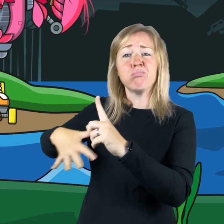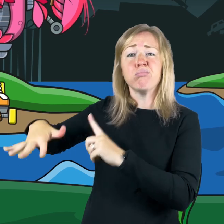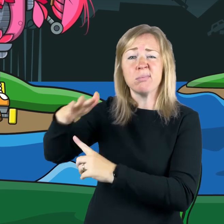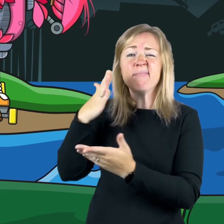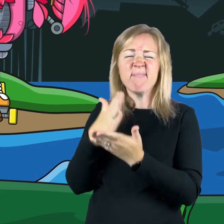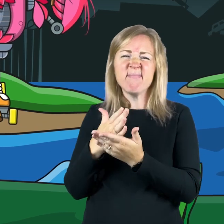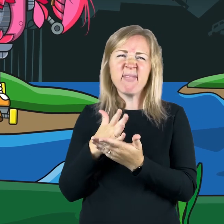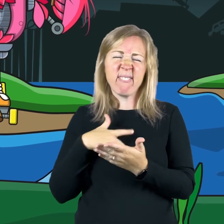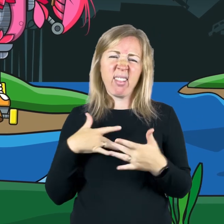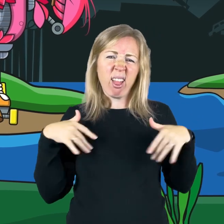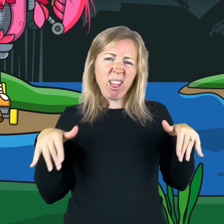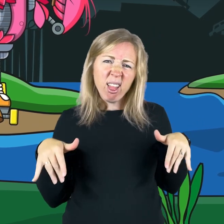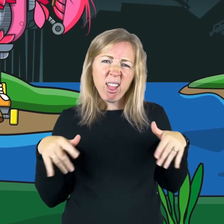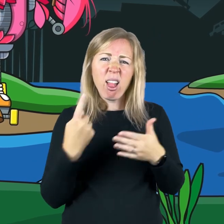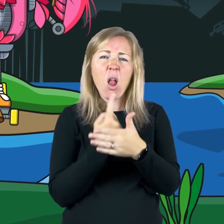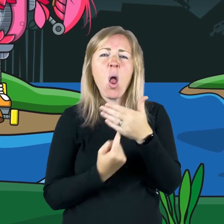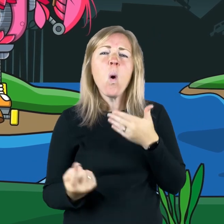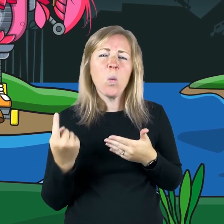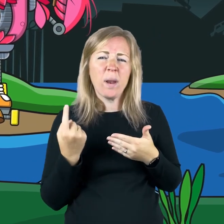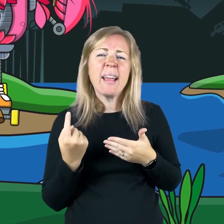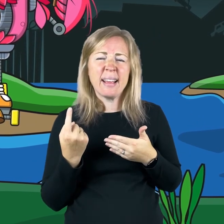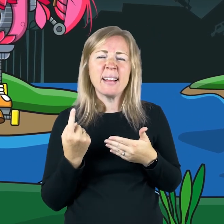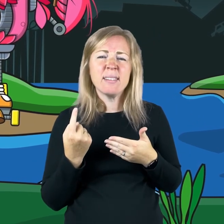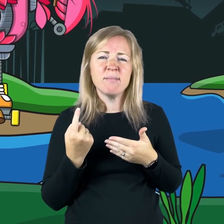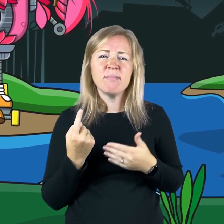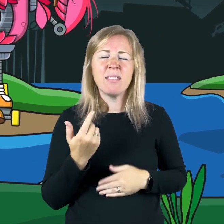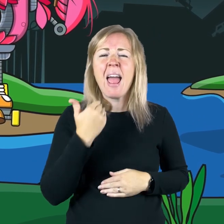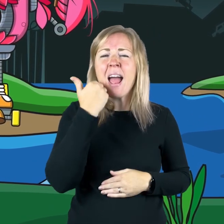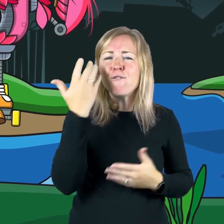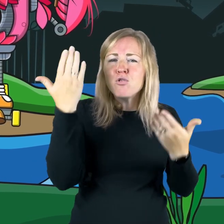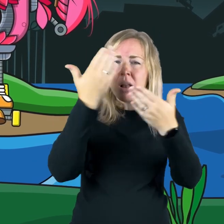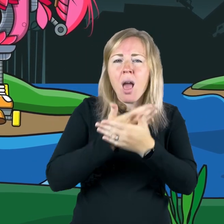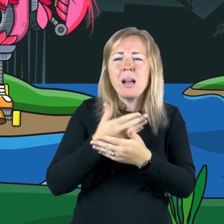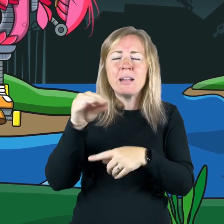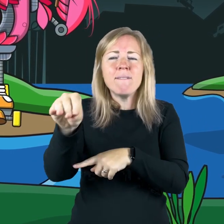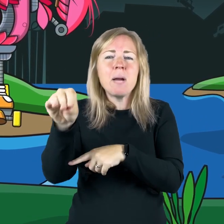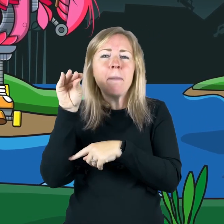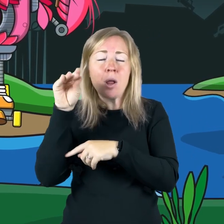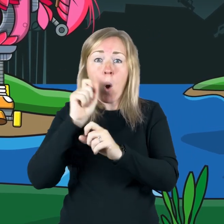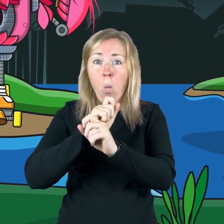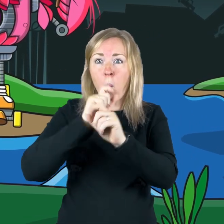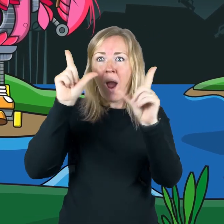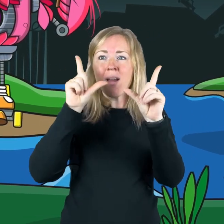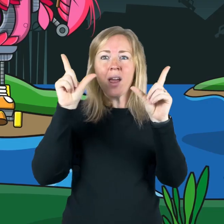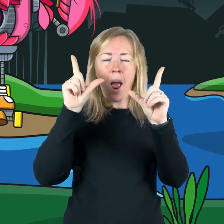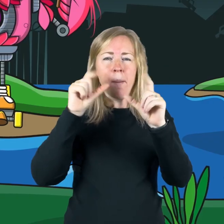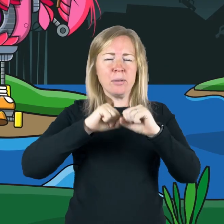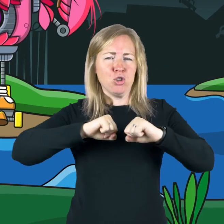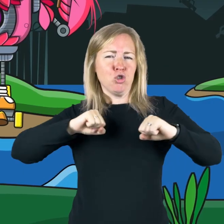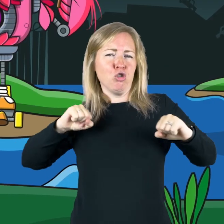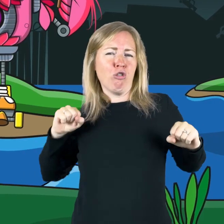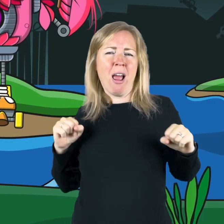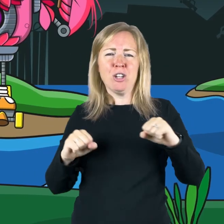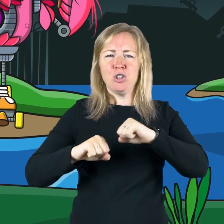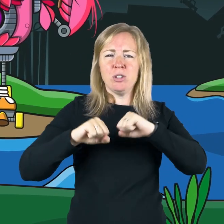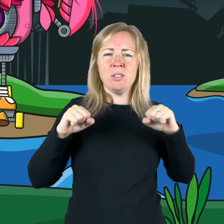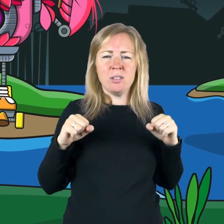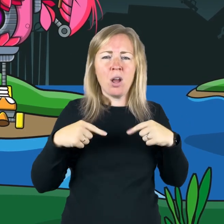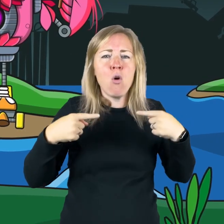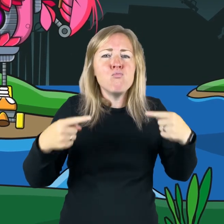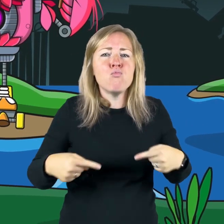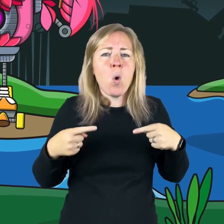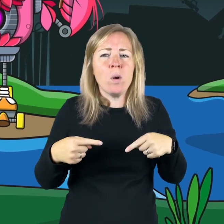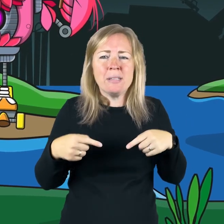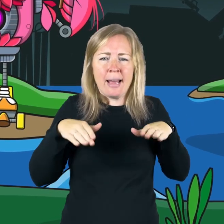it could get very lonely. Every night, Flamingo would wake up, stretch her wings,